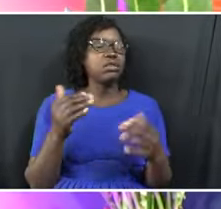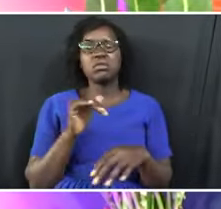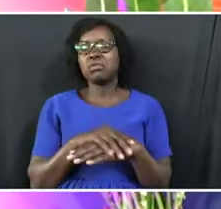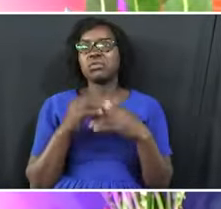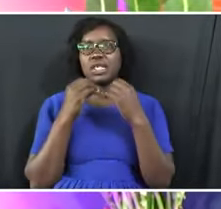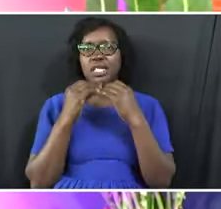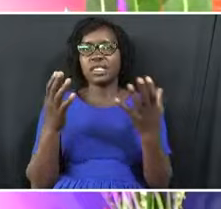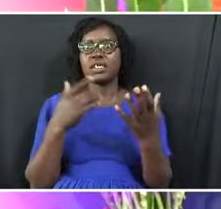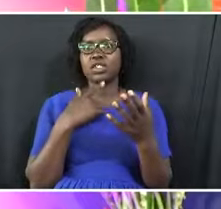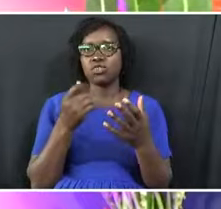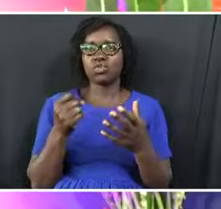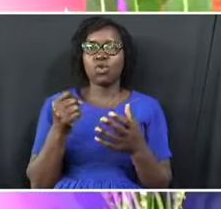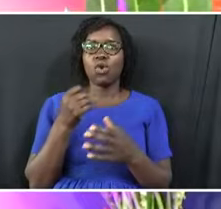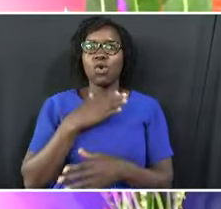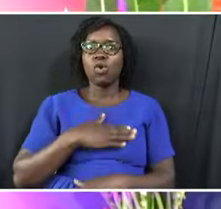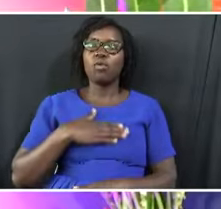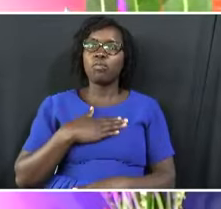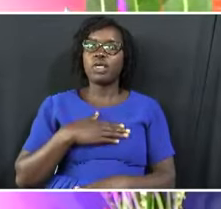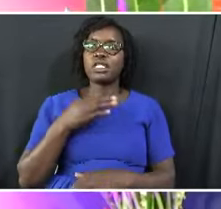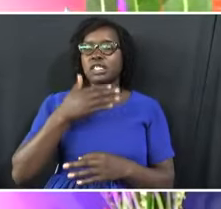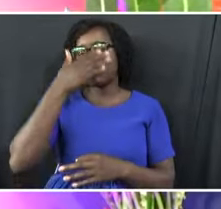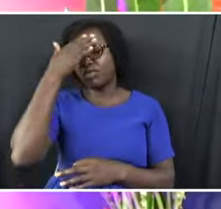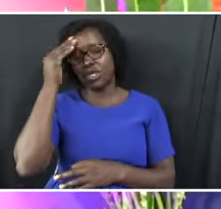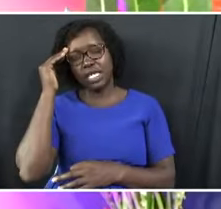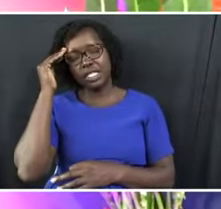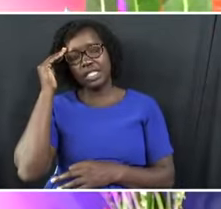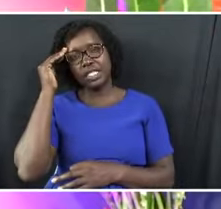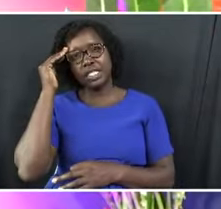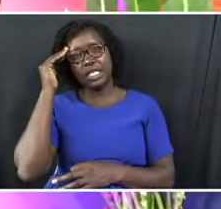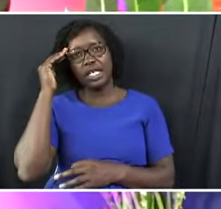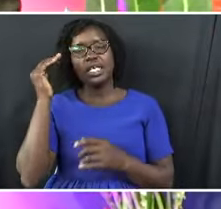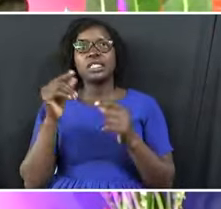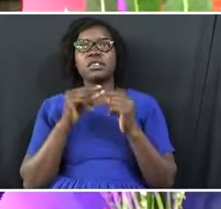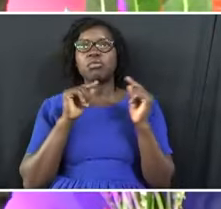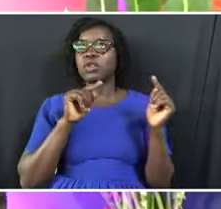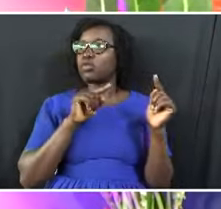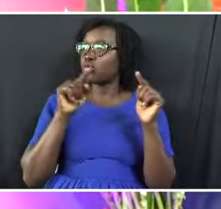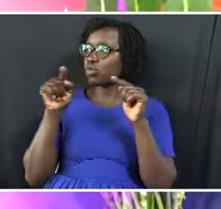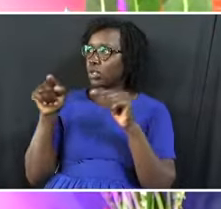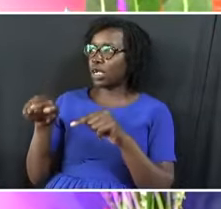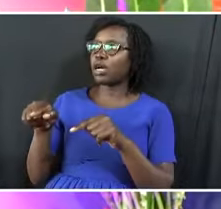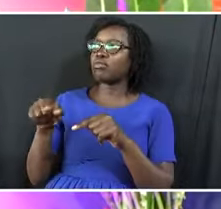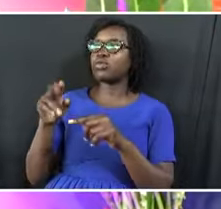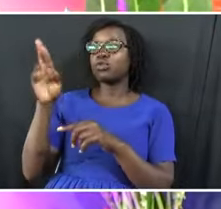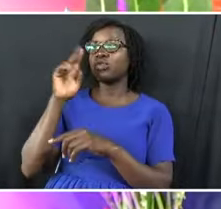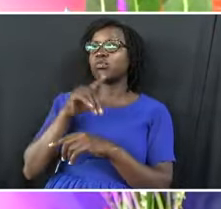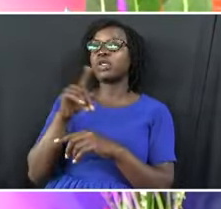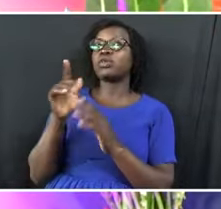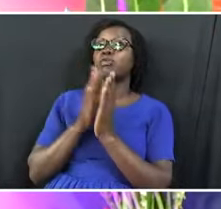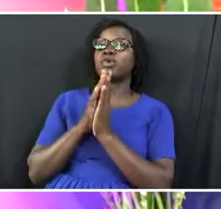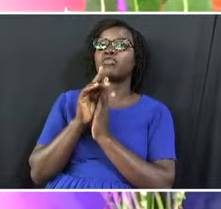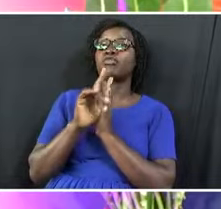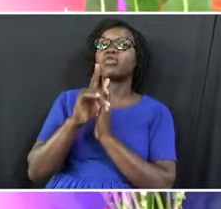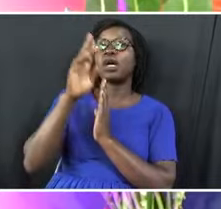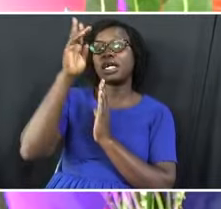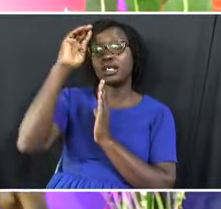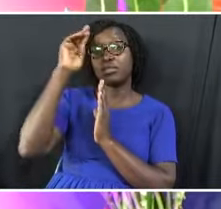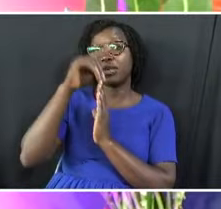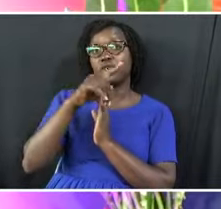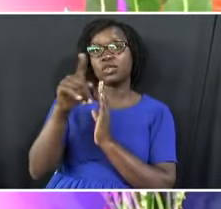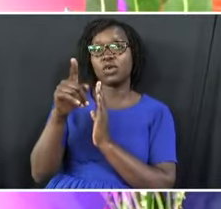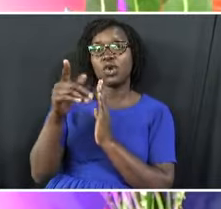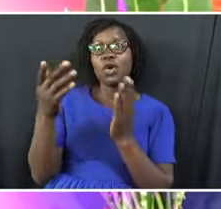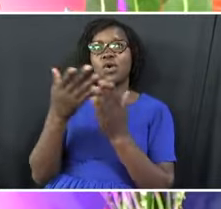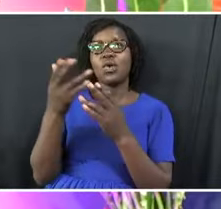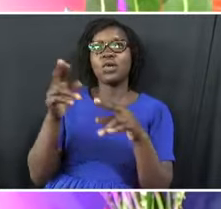So kindly, if you forget, the pastors will come to remind you, pray for you, and remind you wherever you will